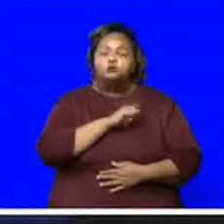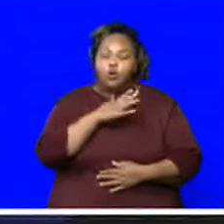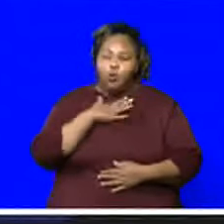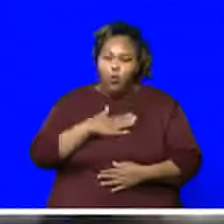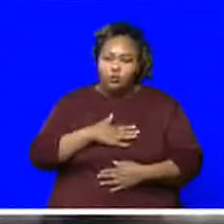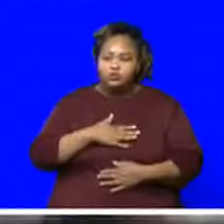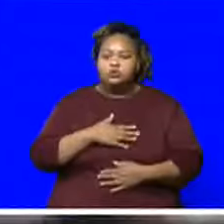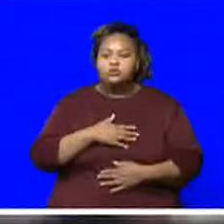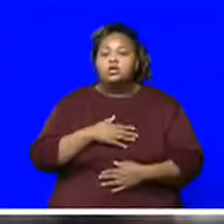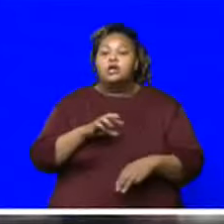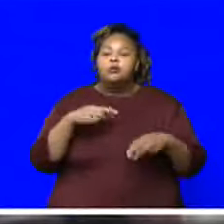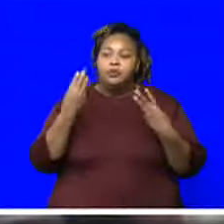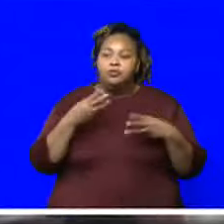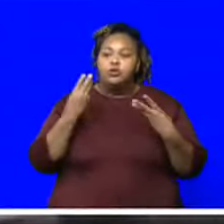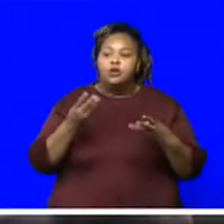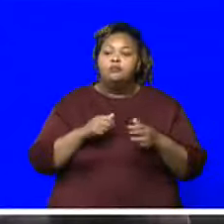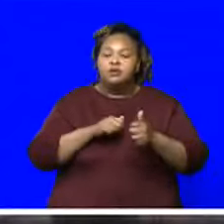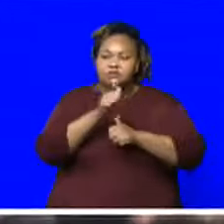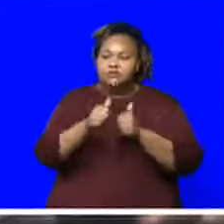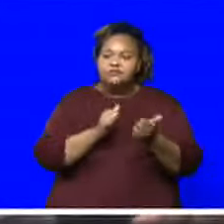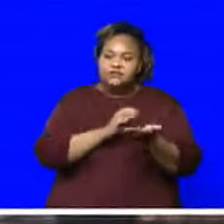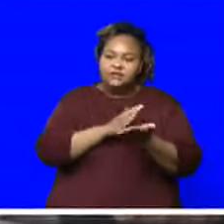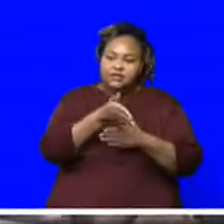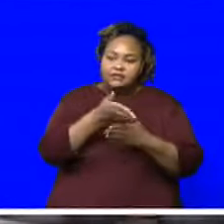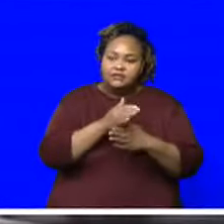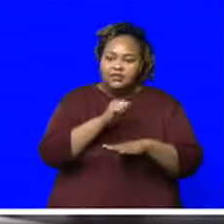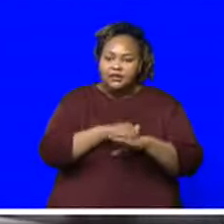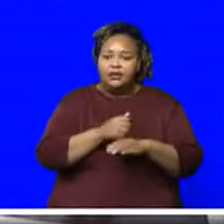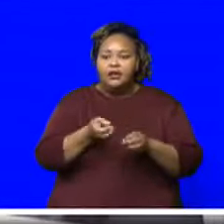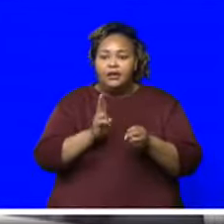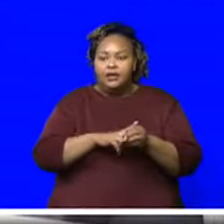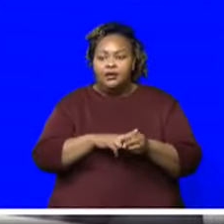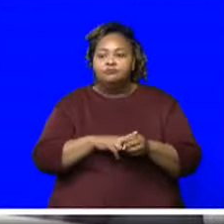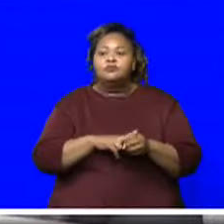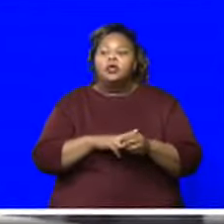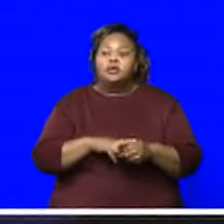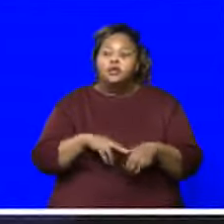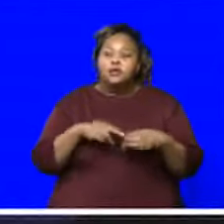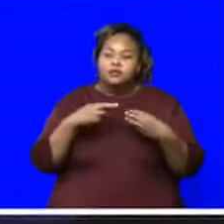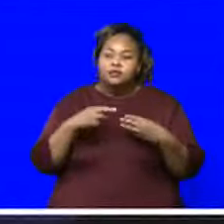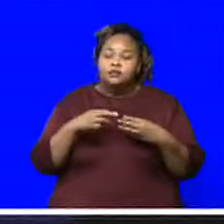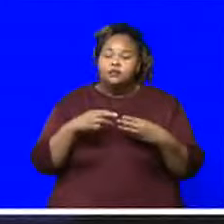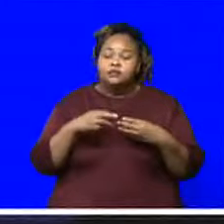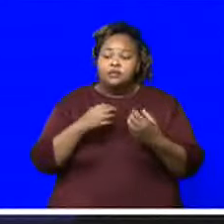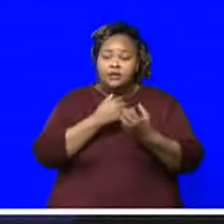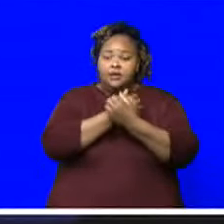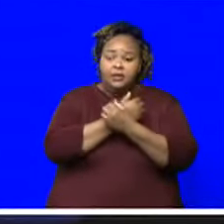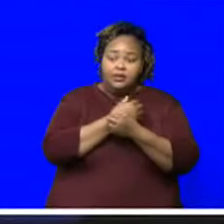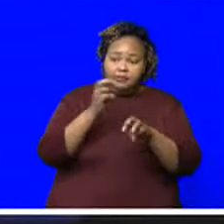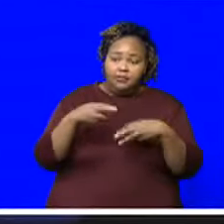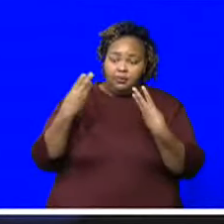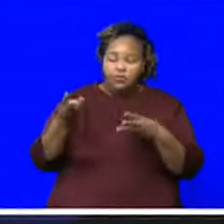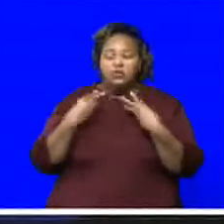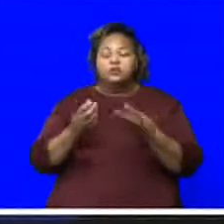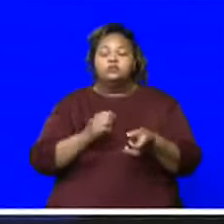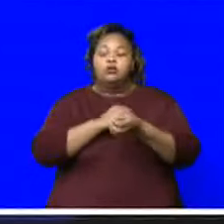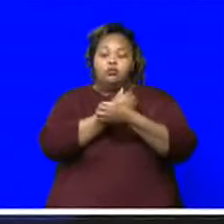lolu seqaqa ukuthi nje siye protector ama-consumers besiphindze